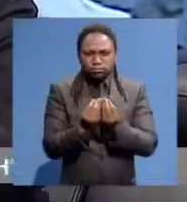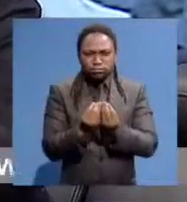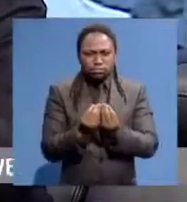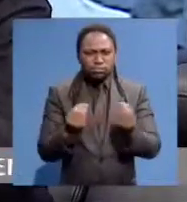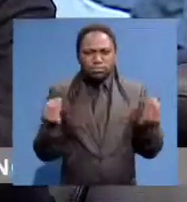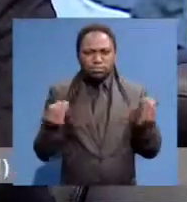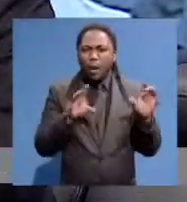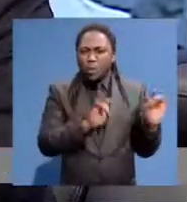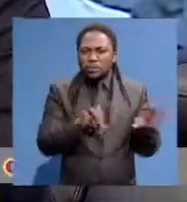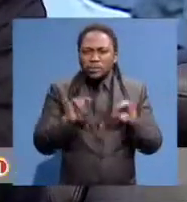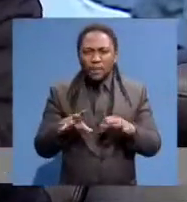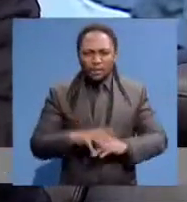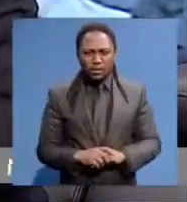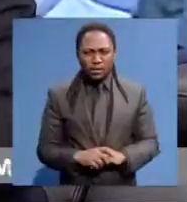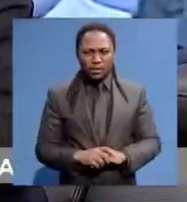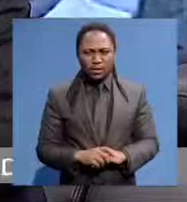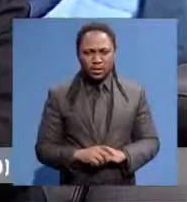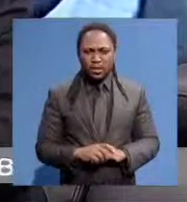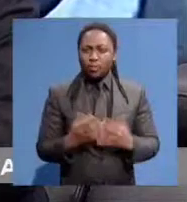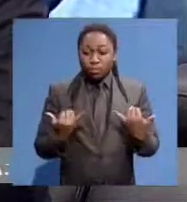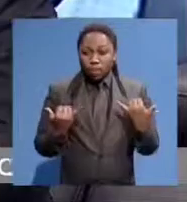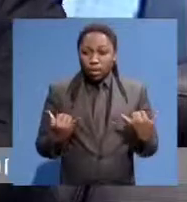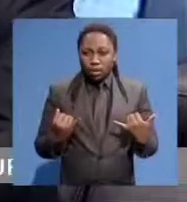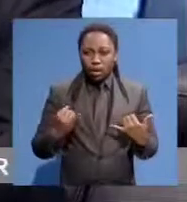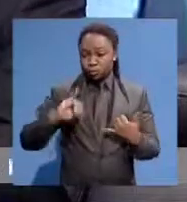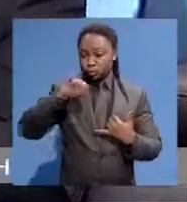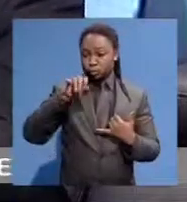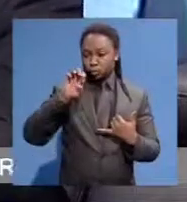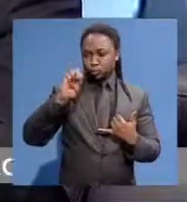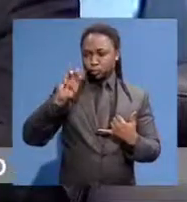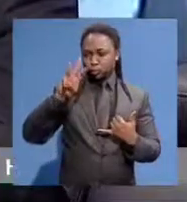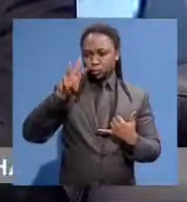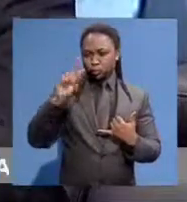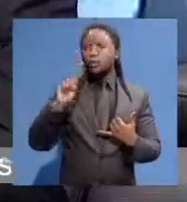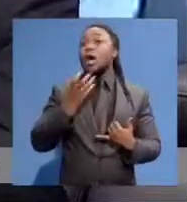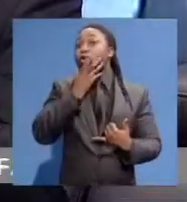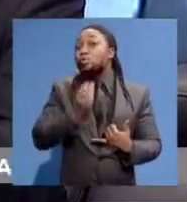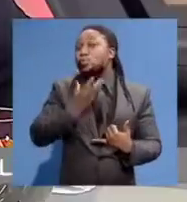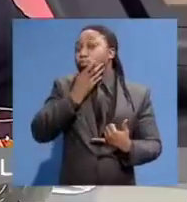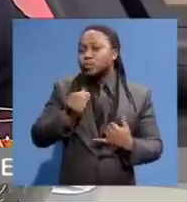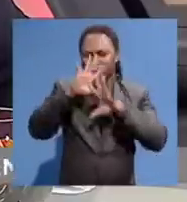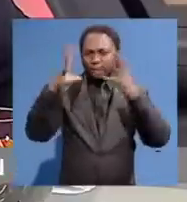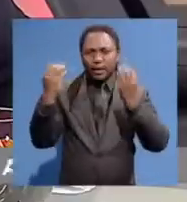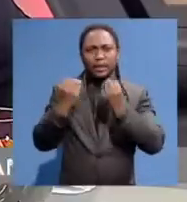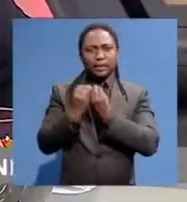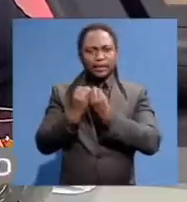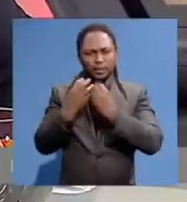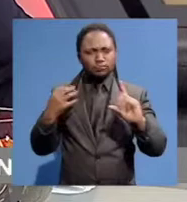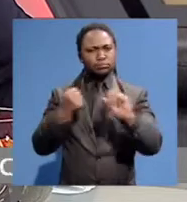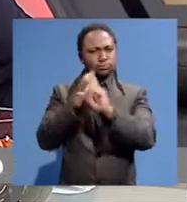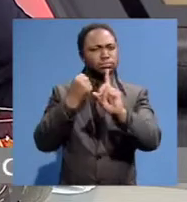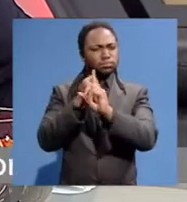now. What have they achieved? Where did it all begin? And if there were